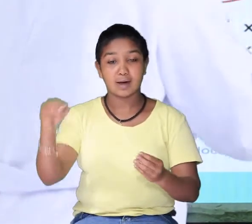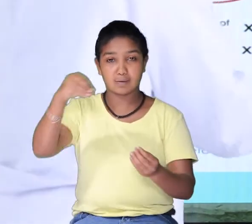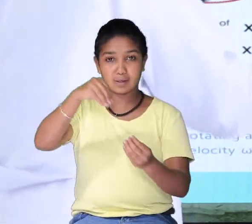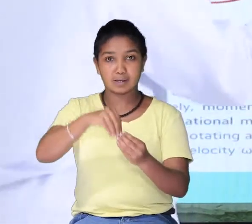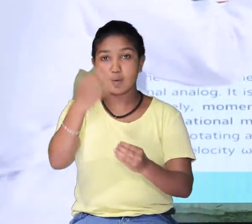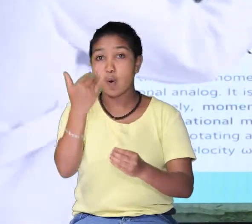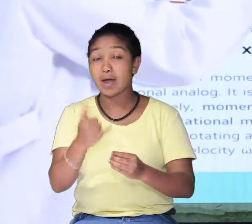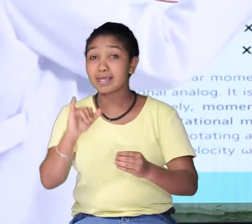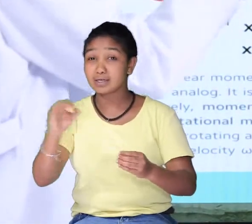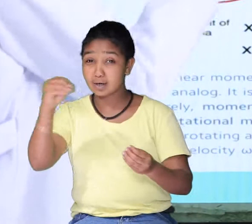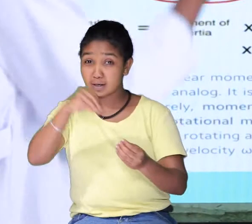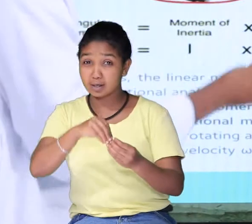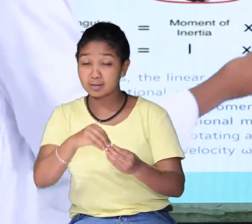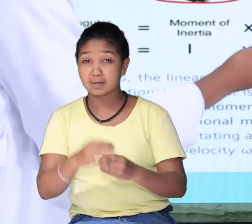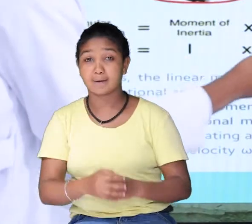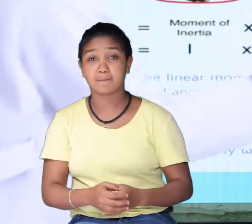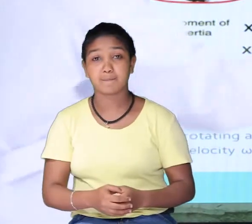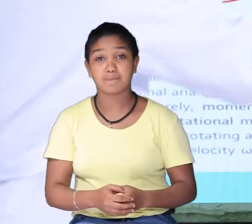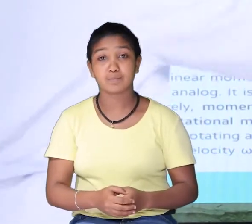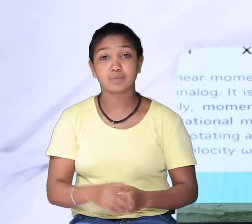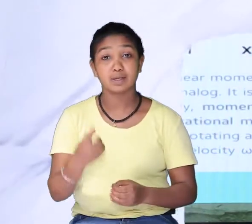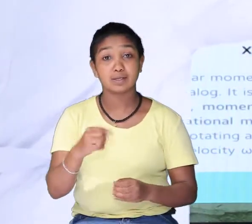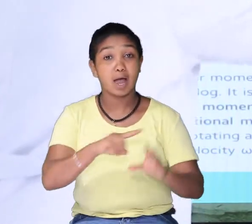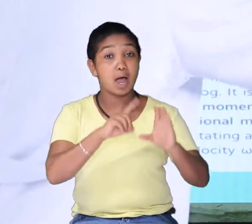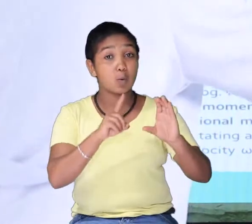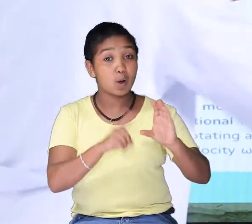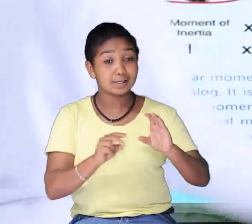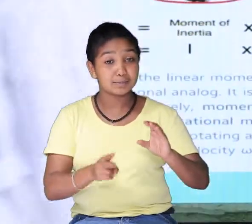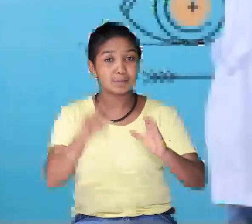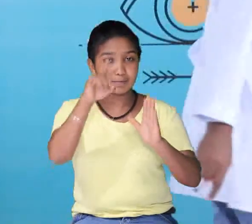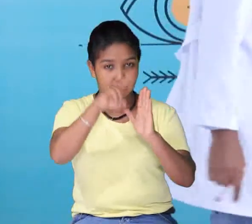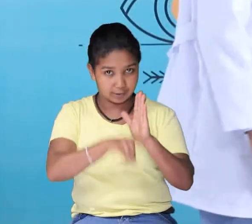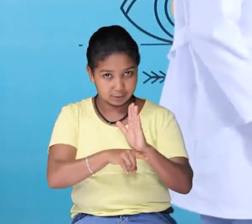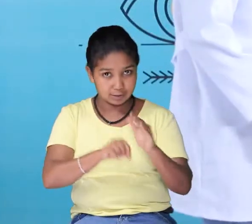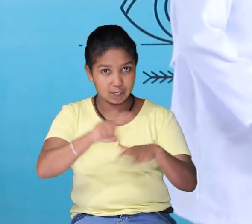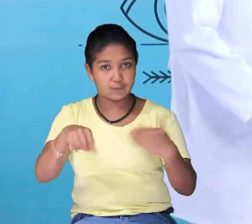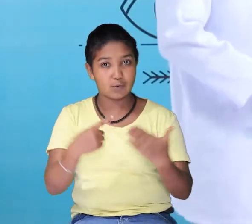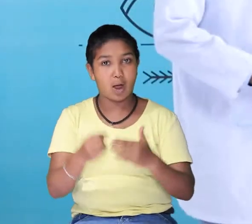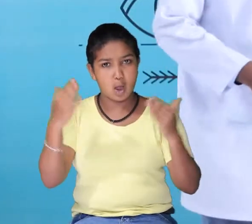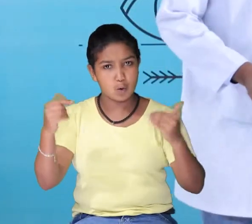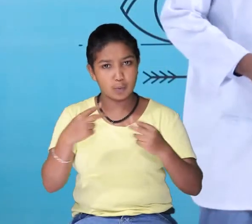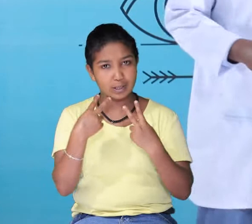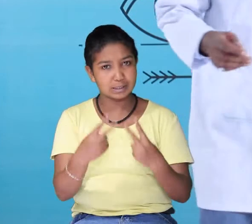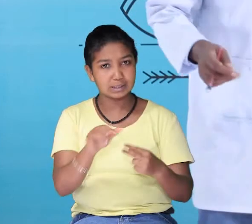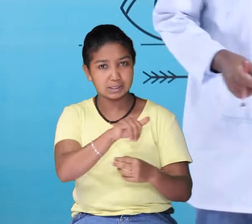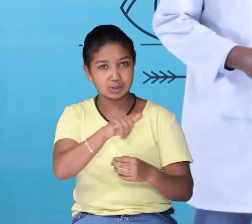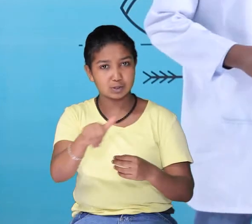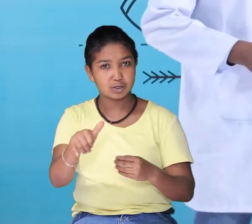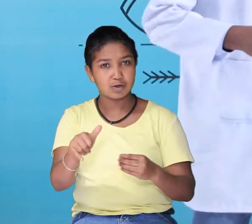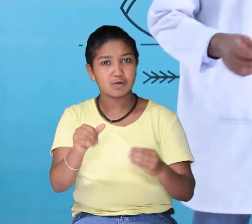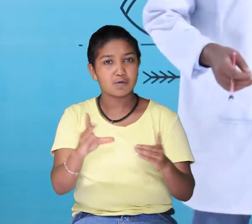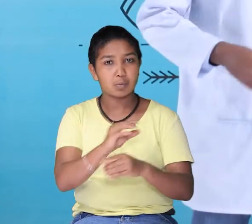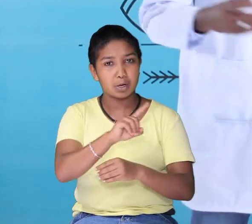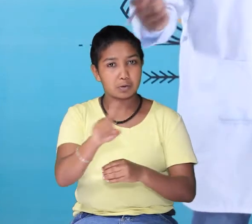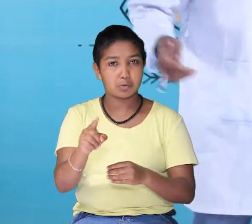increase. While the moment of inertia increase, the angular speed decrease. Therefore, I hope you have seen such phenomena in